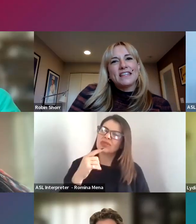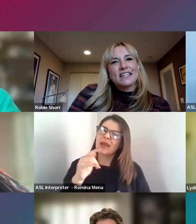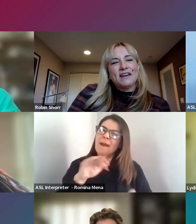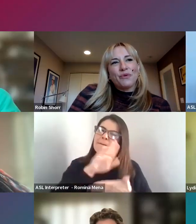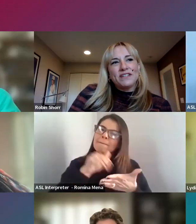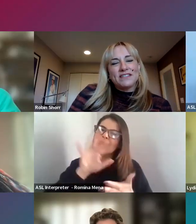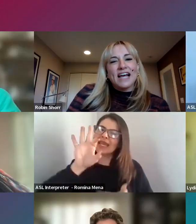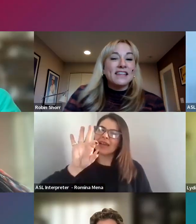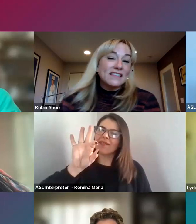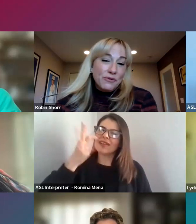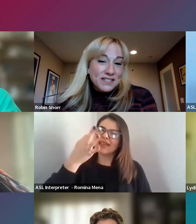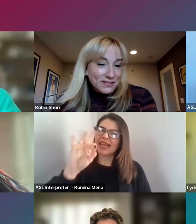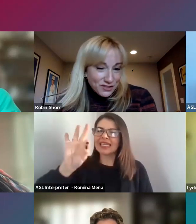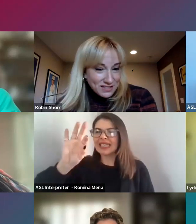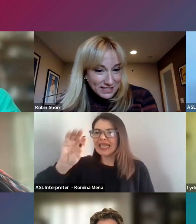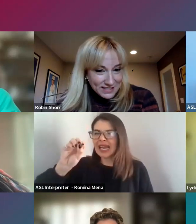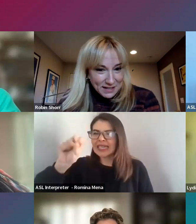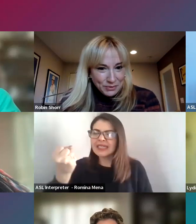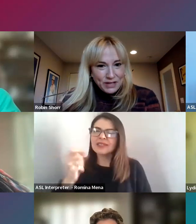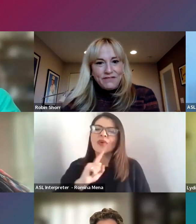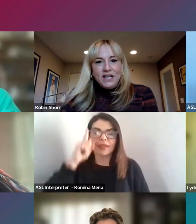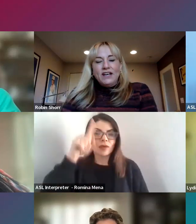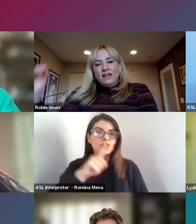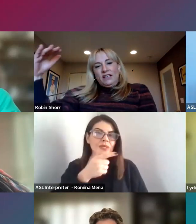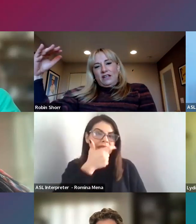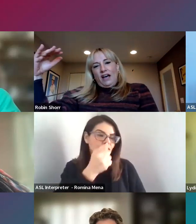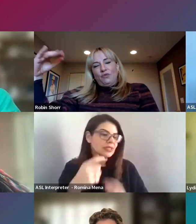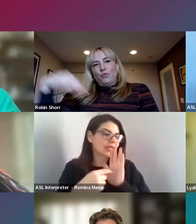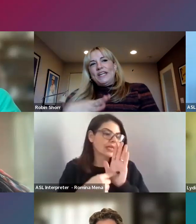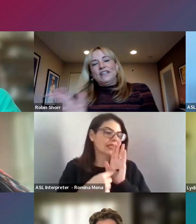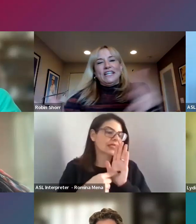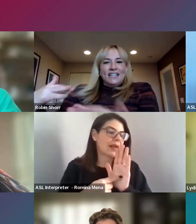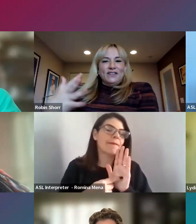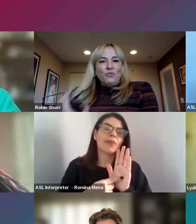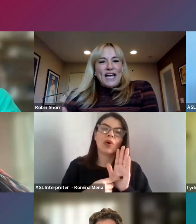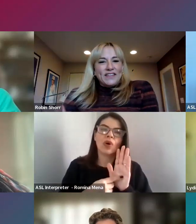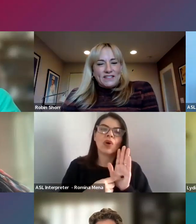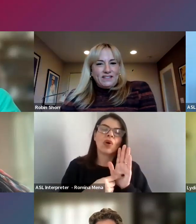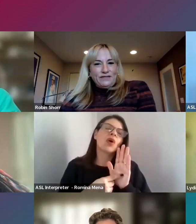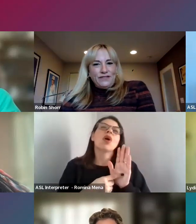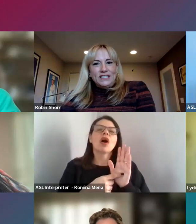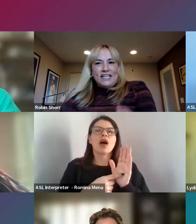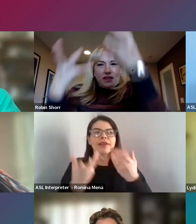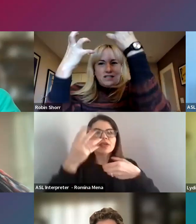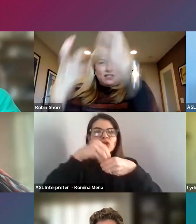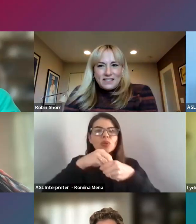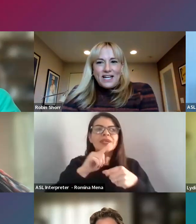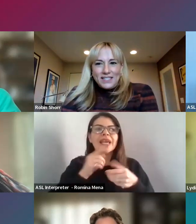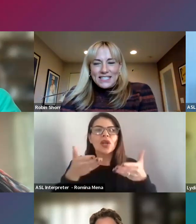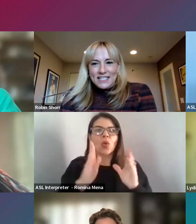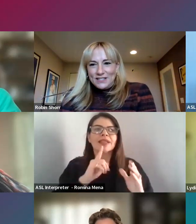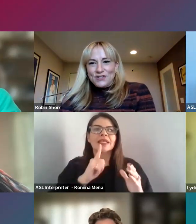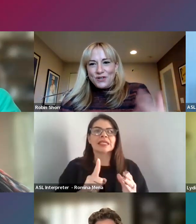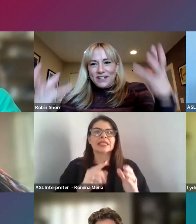but I think that was an interesting example of weaving it in a way that didn't feel like this is